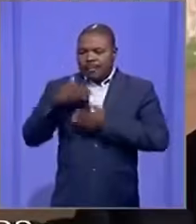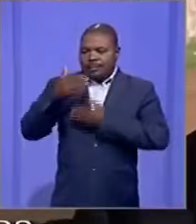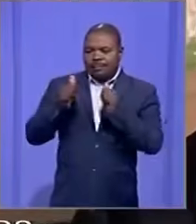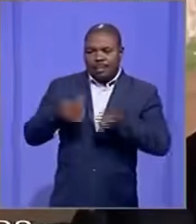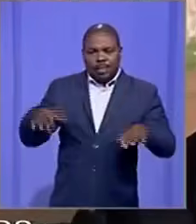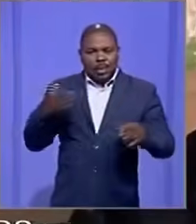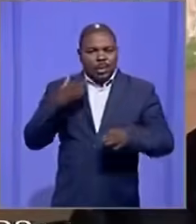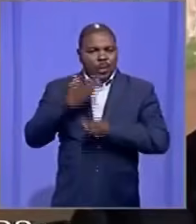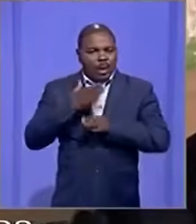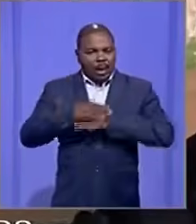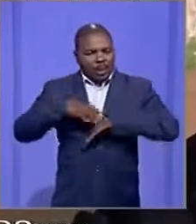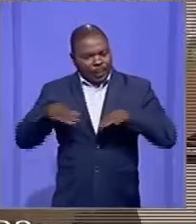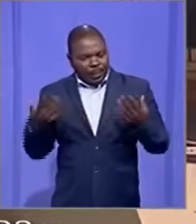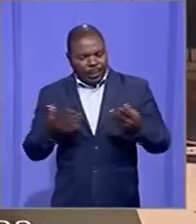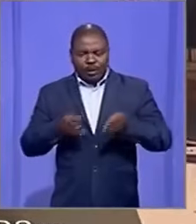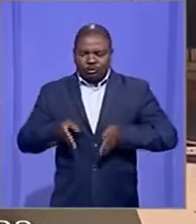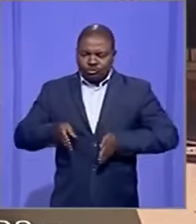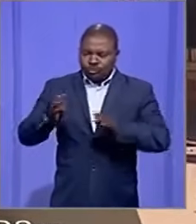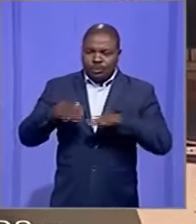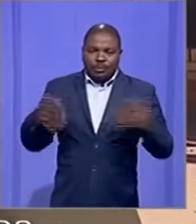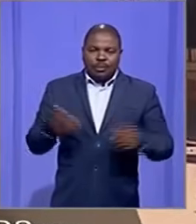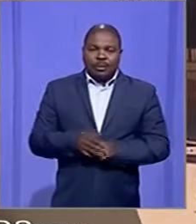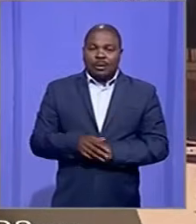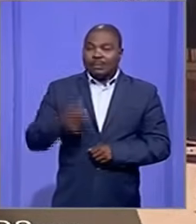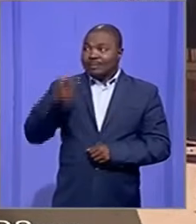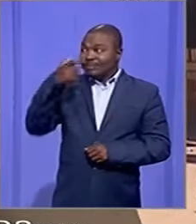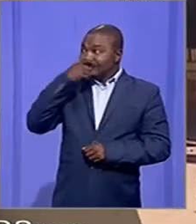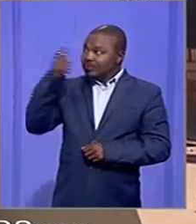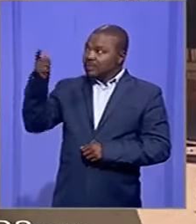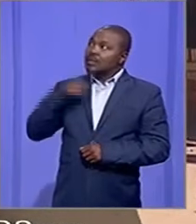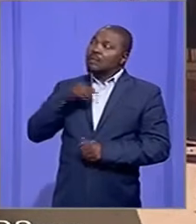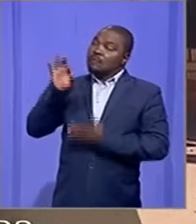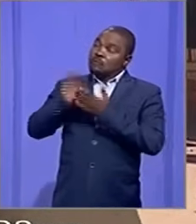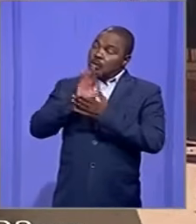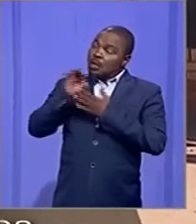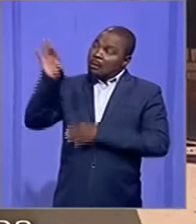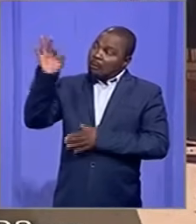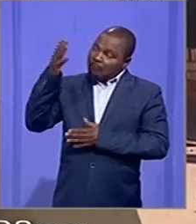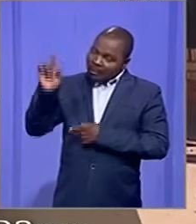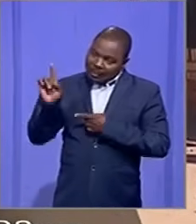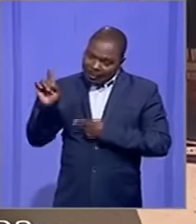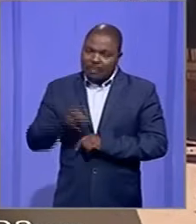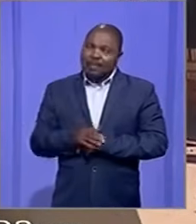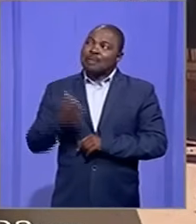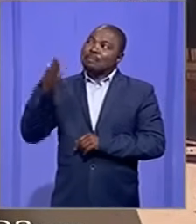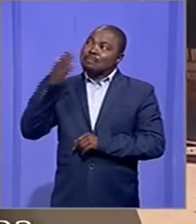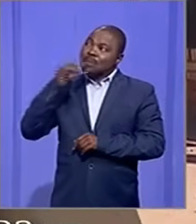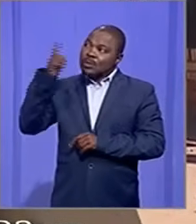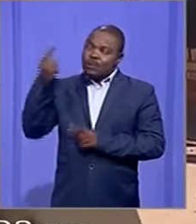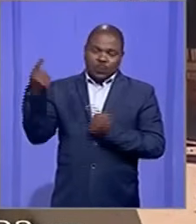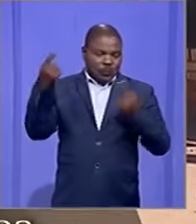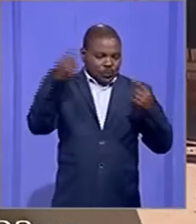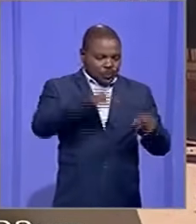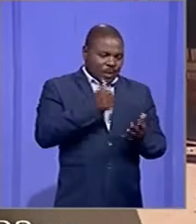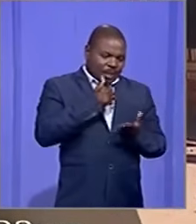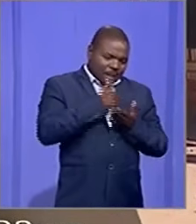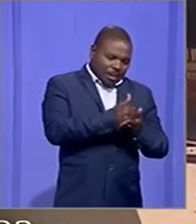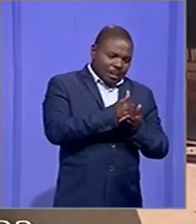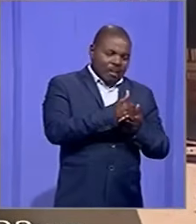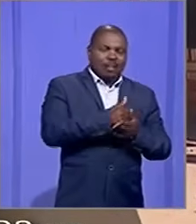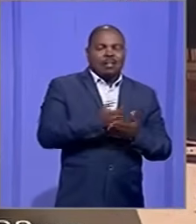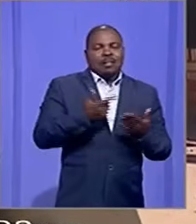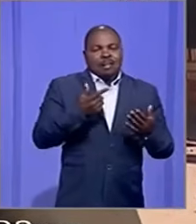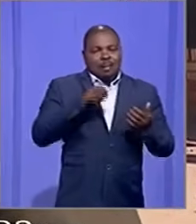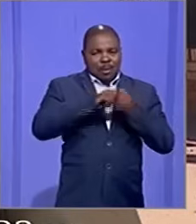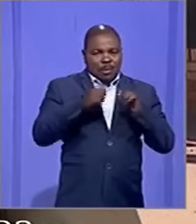ha ba sebetsa, ha ona mesebetsi ya rena ditsela. Cyril Ramaphosa go kgethile mo president re kopa go wena o thuse manyampetla a go tswa dikabineteng